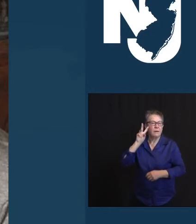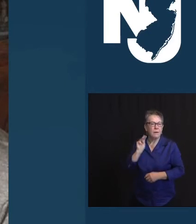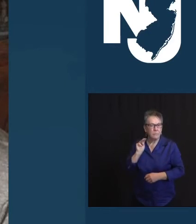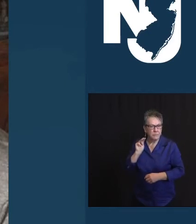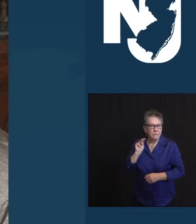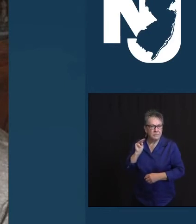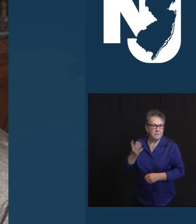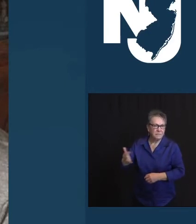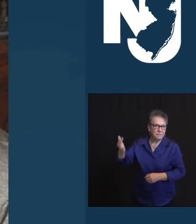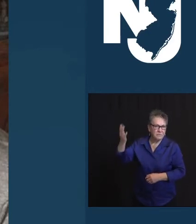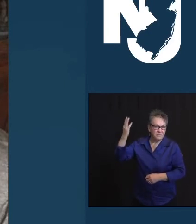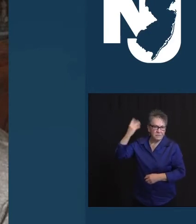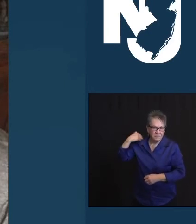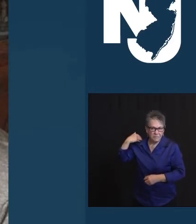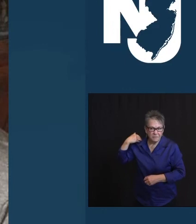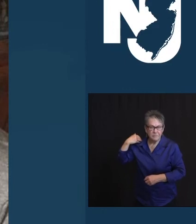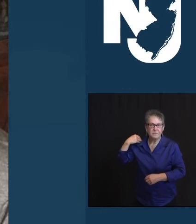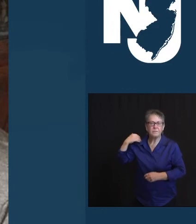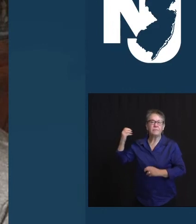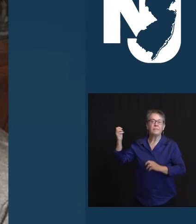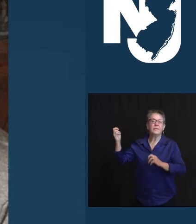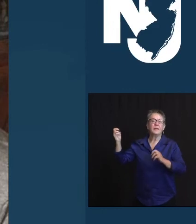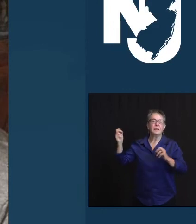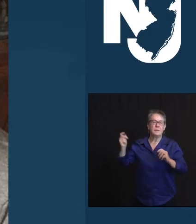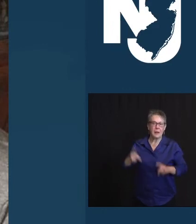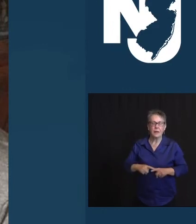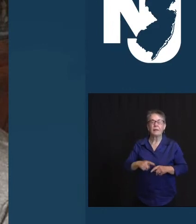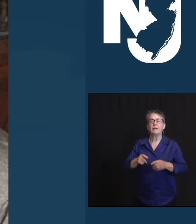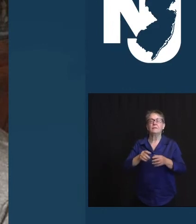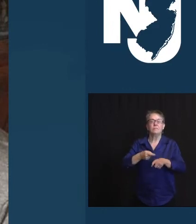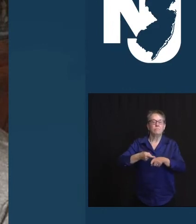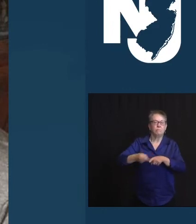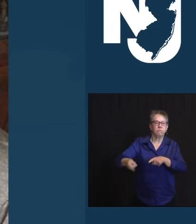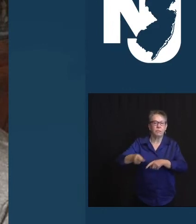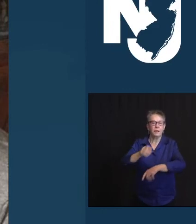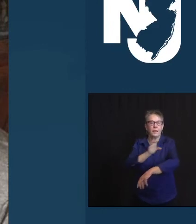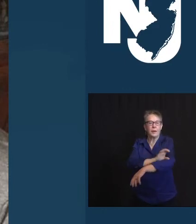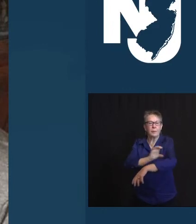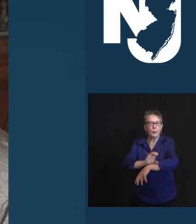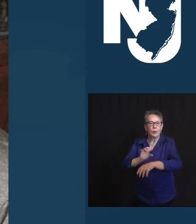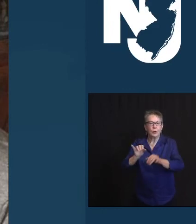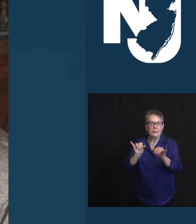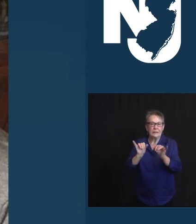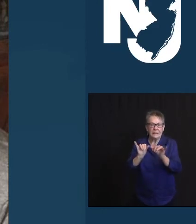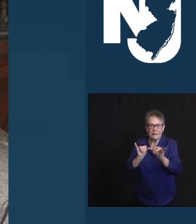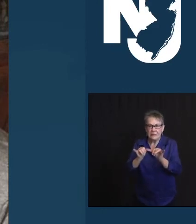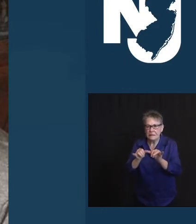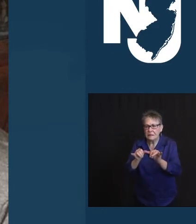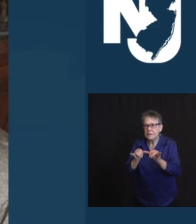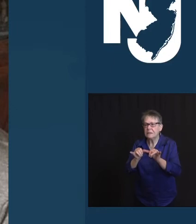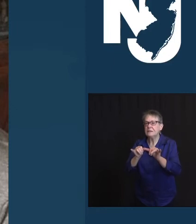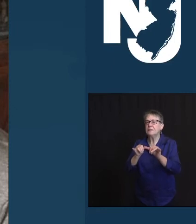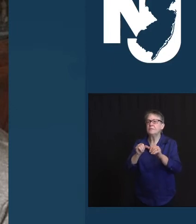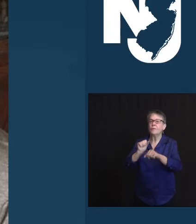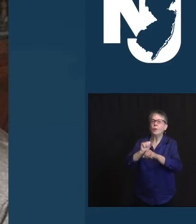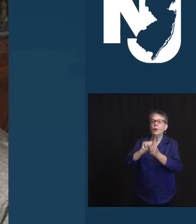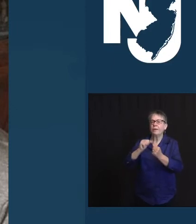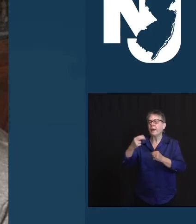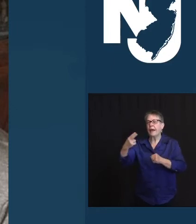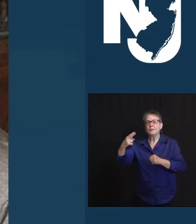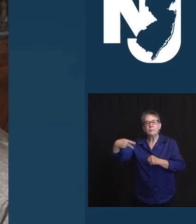more than 4 decades in computer engineering, first for Hewlett-Packard and then for one of its successor companies, Agilent